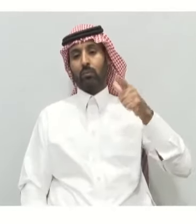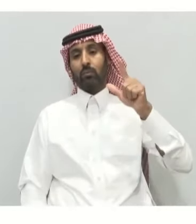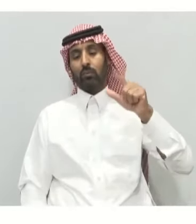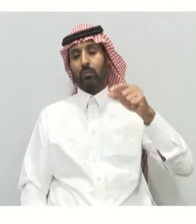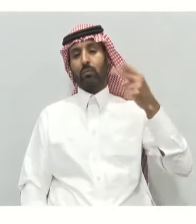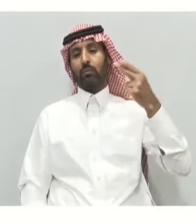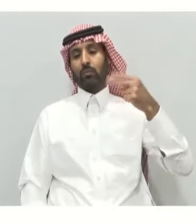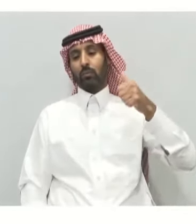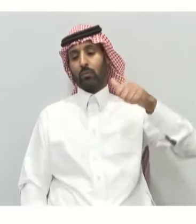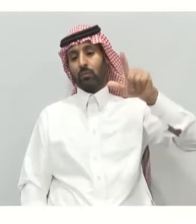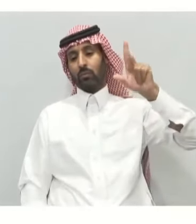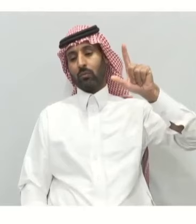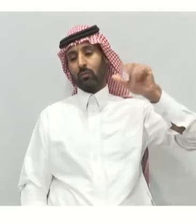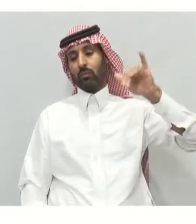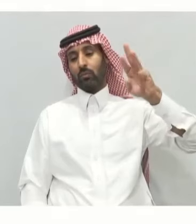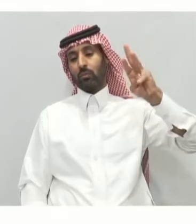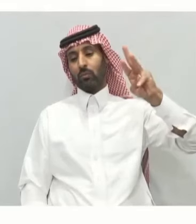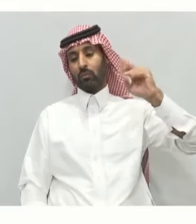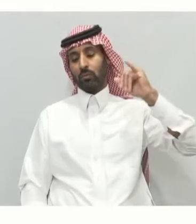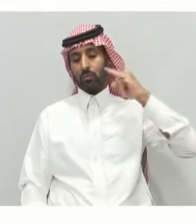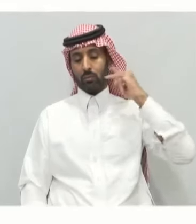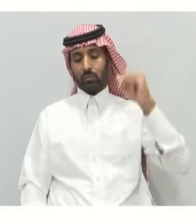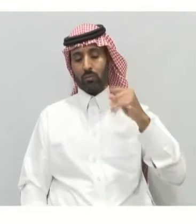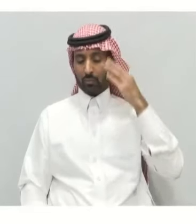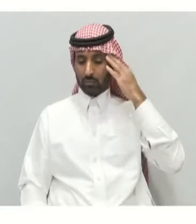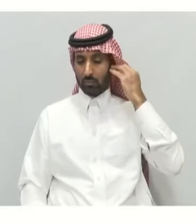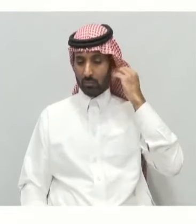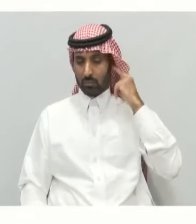is plank and he has plank